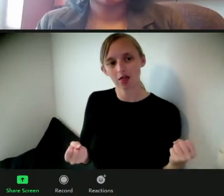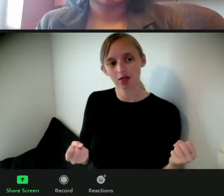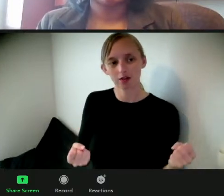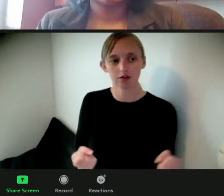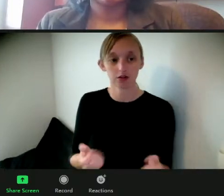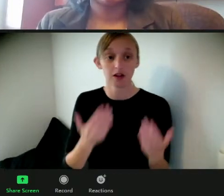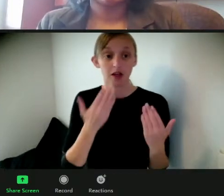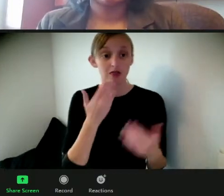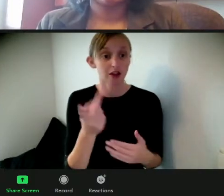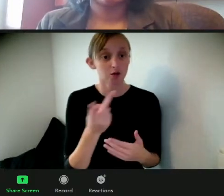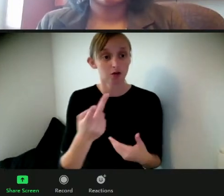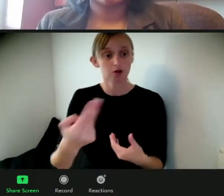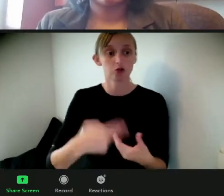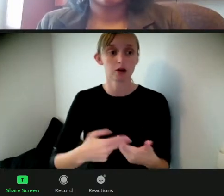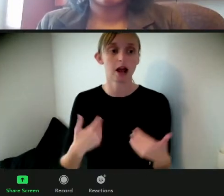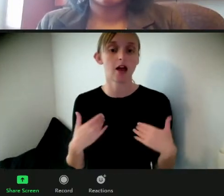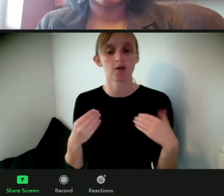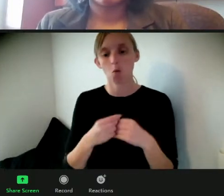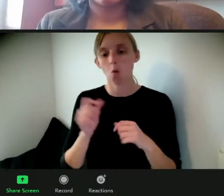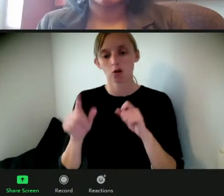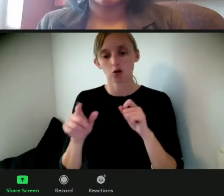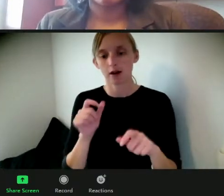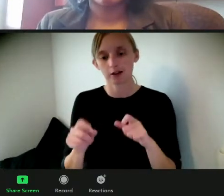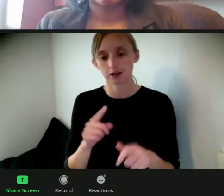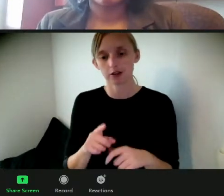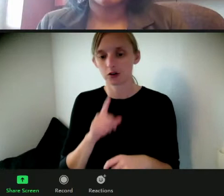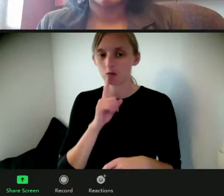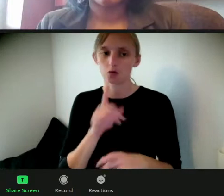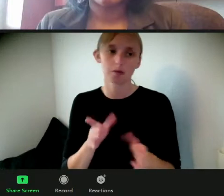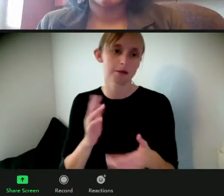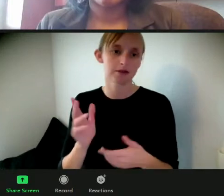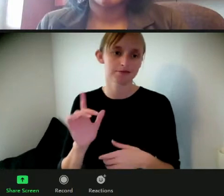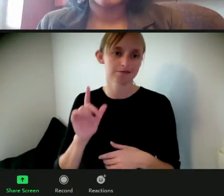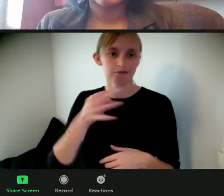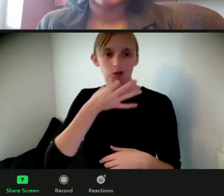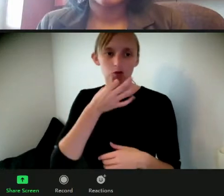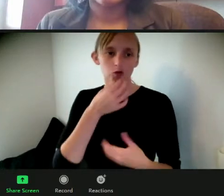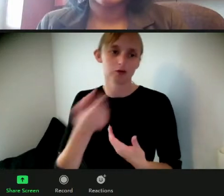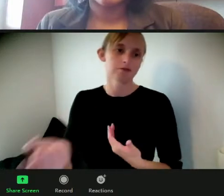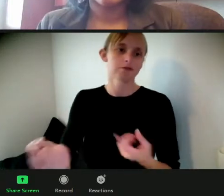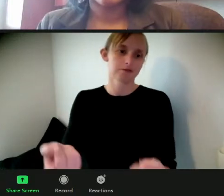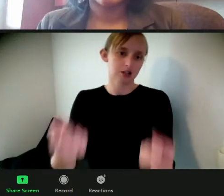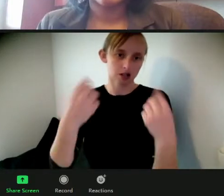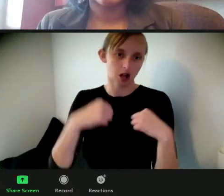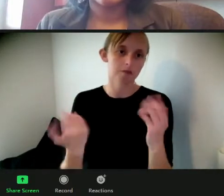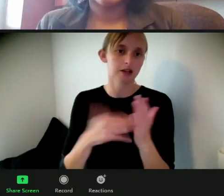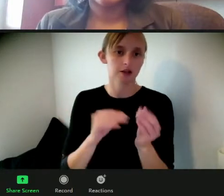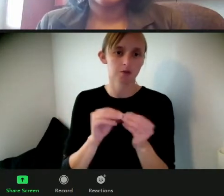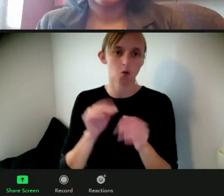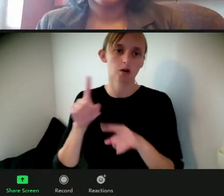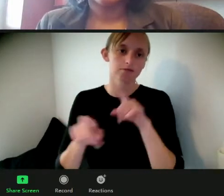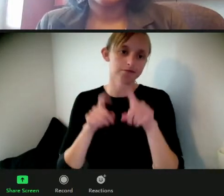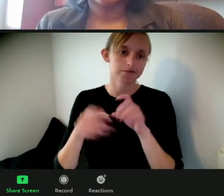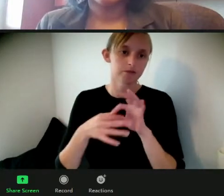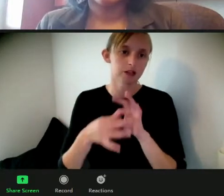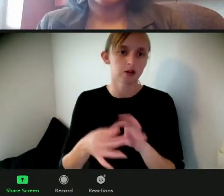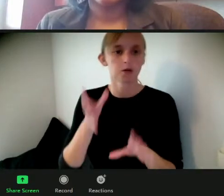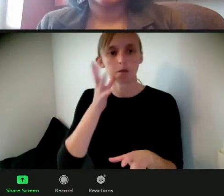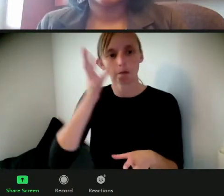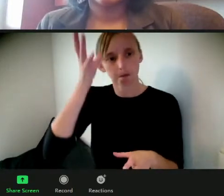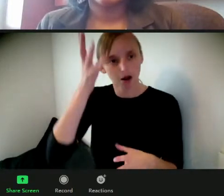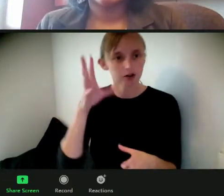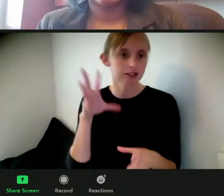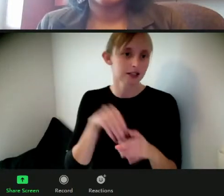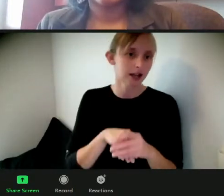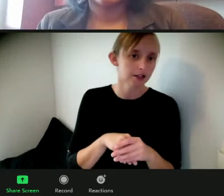with us. We have some additional questions. I'm sure we'll have you back on soon so we can ask those questions about parent engagement and some of the